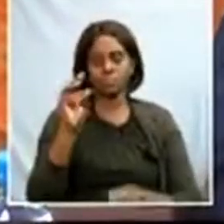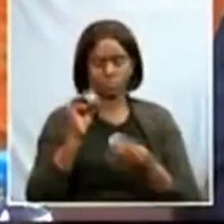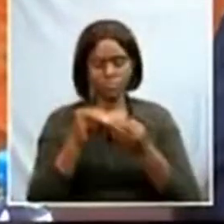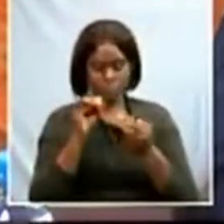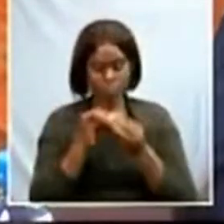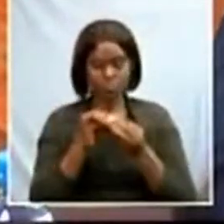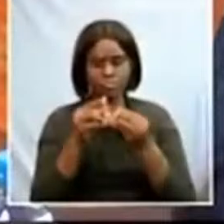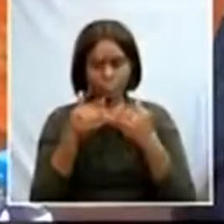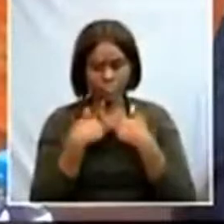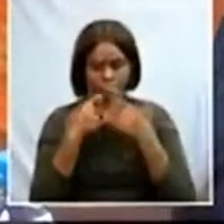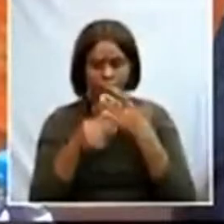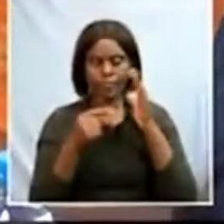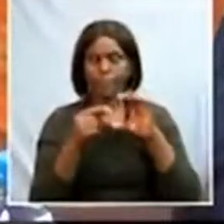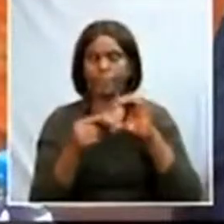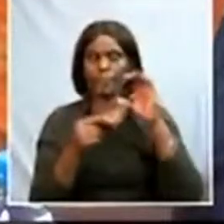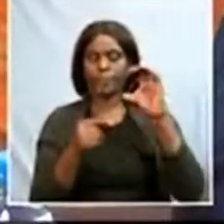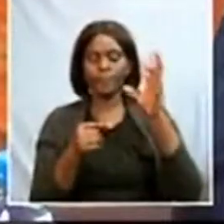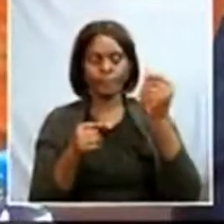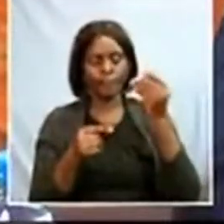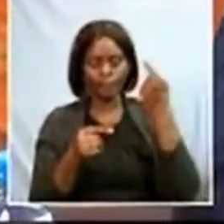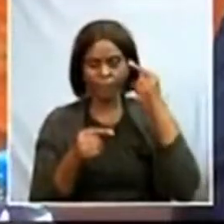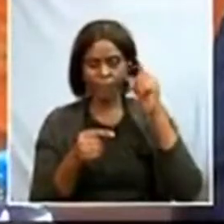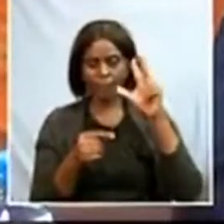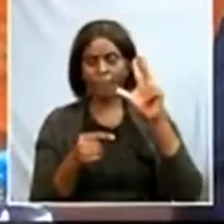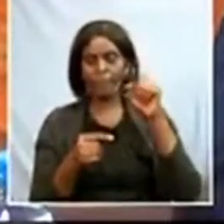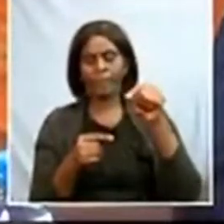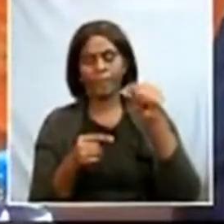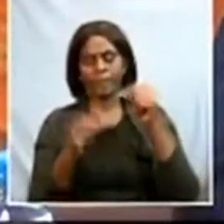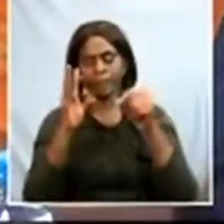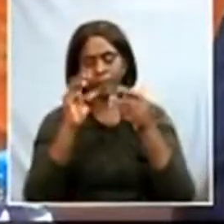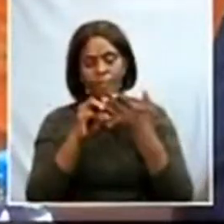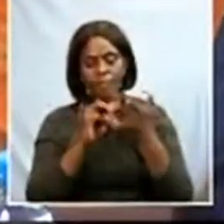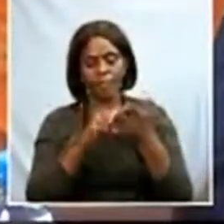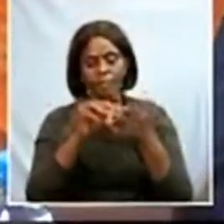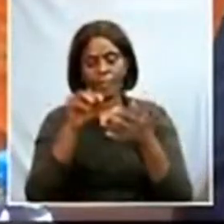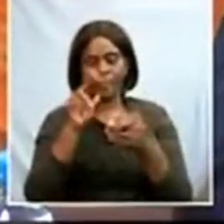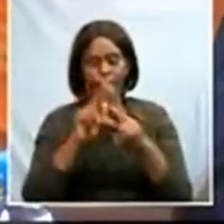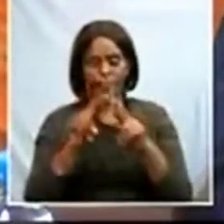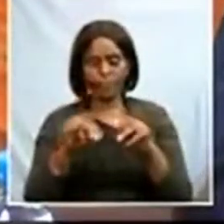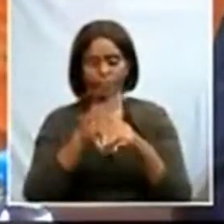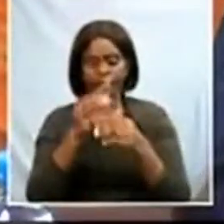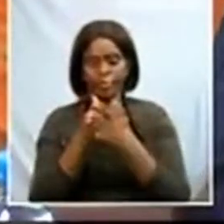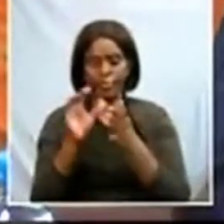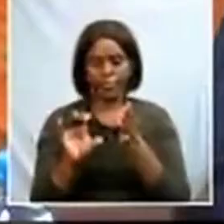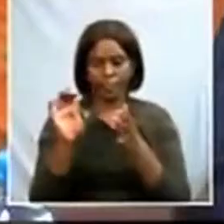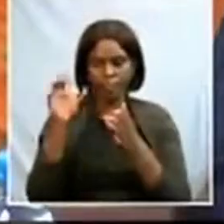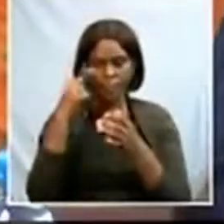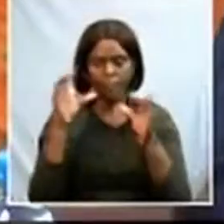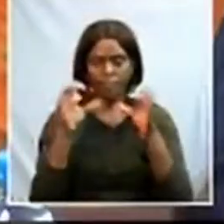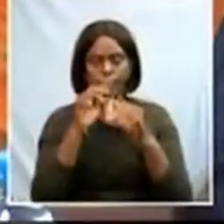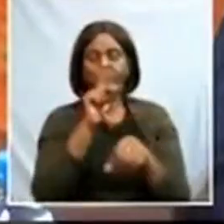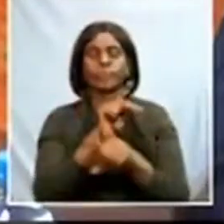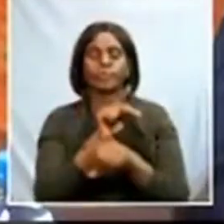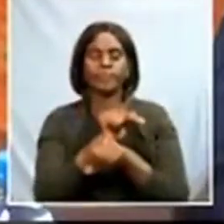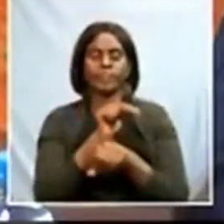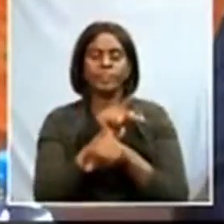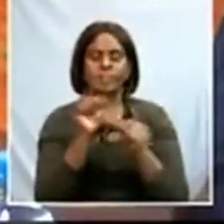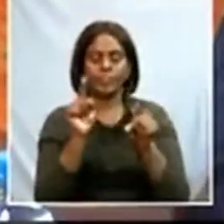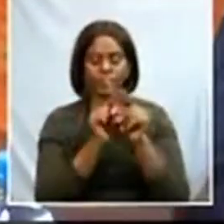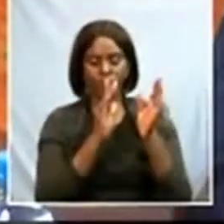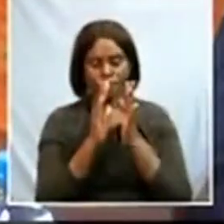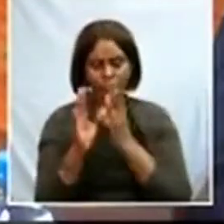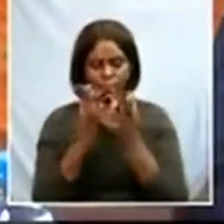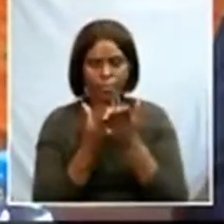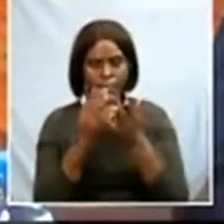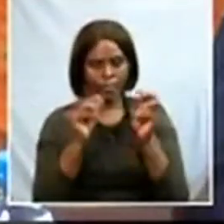Further, the unallocated funds of 3.6 million chair were varied to community projects. The major